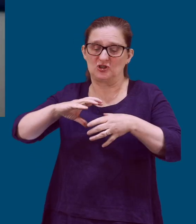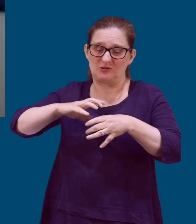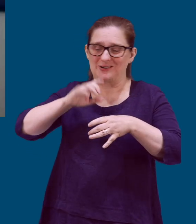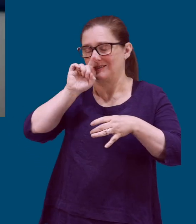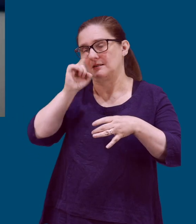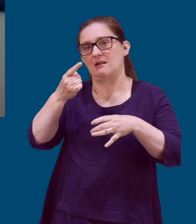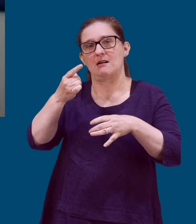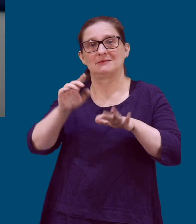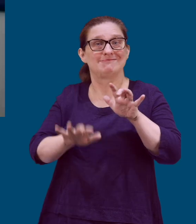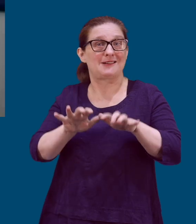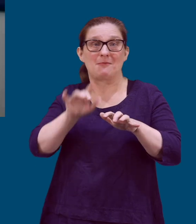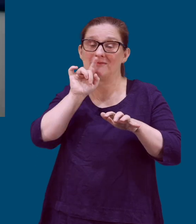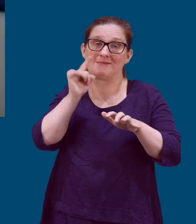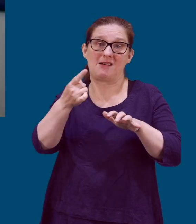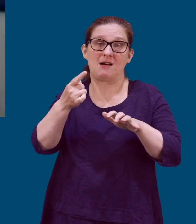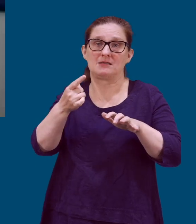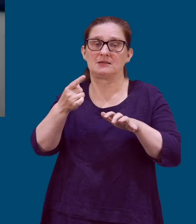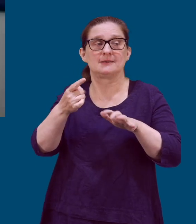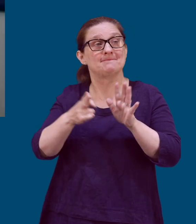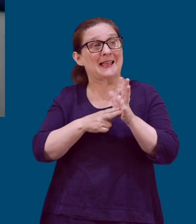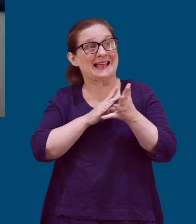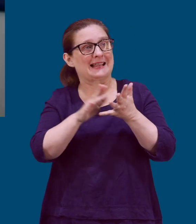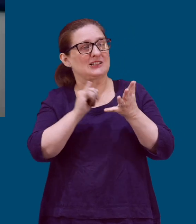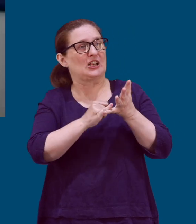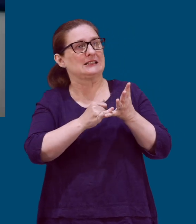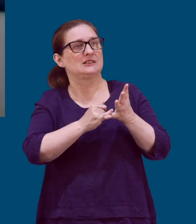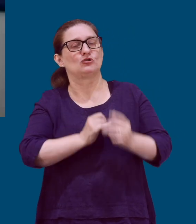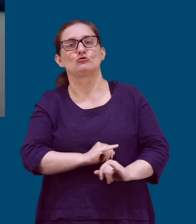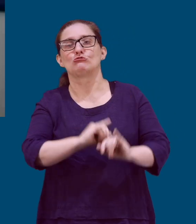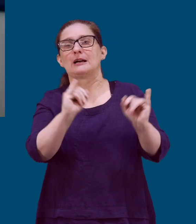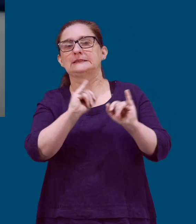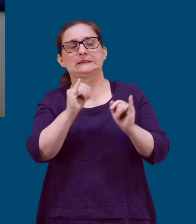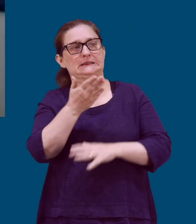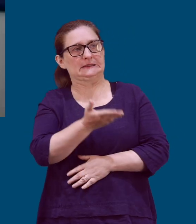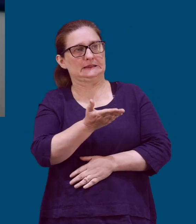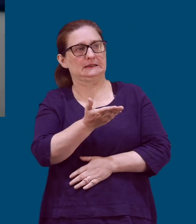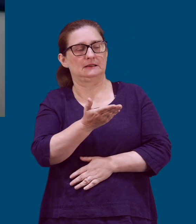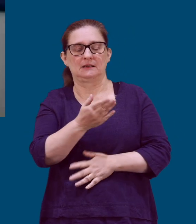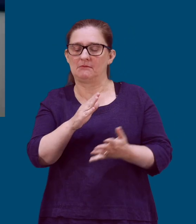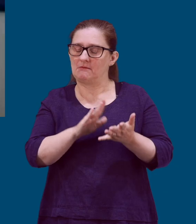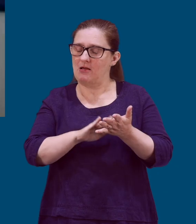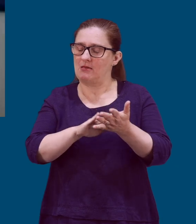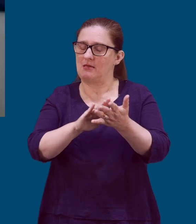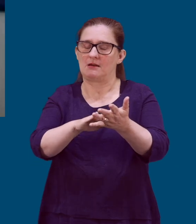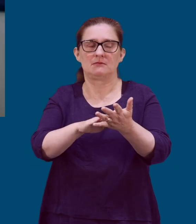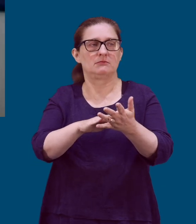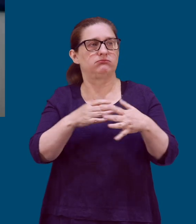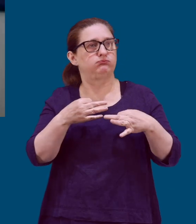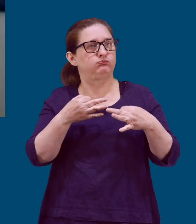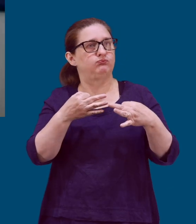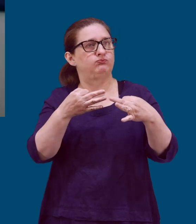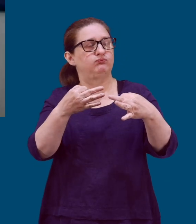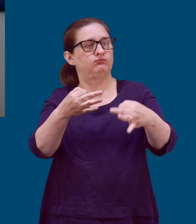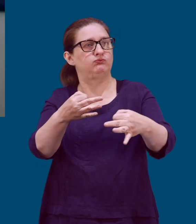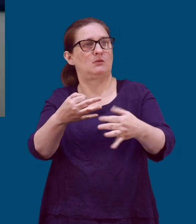or type. The NHS is in crisis, and it is several months before I get the steroid shot that helps them go